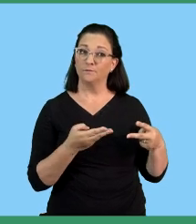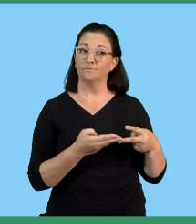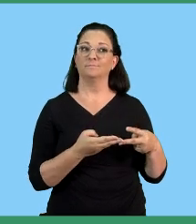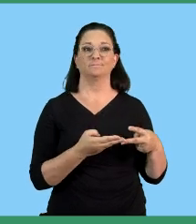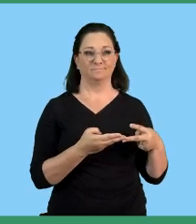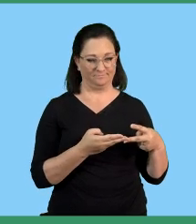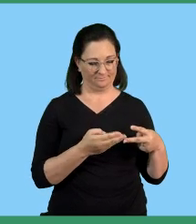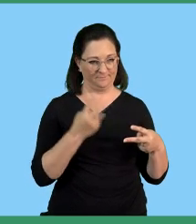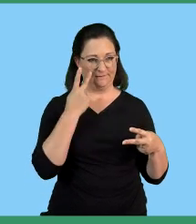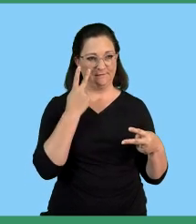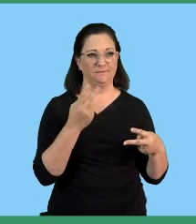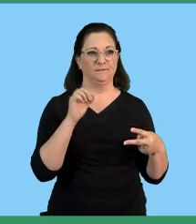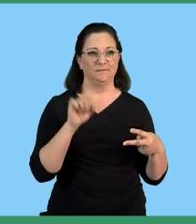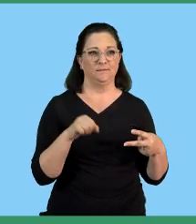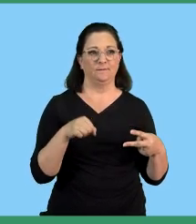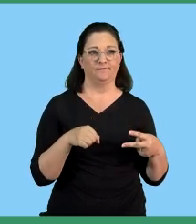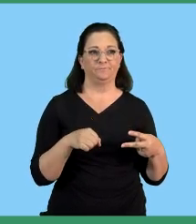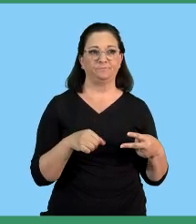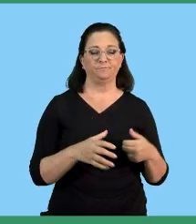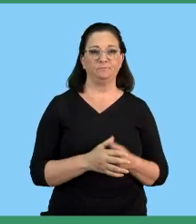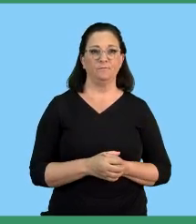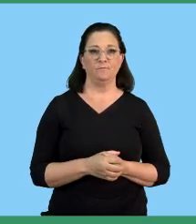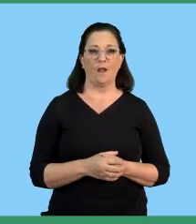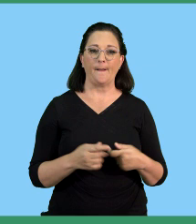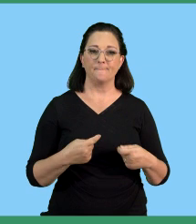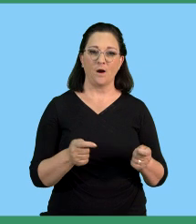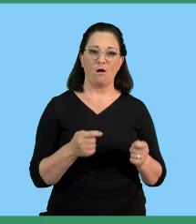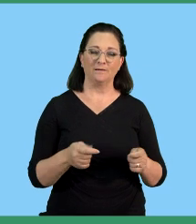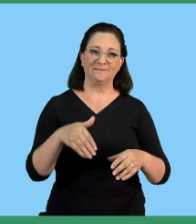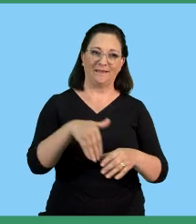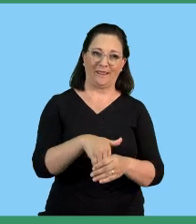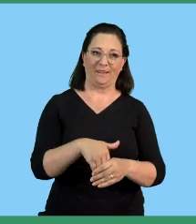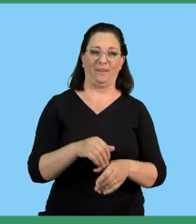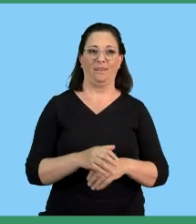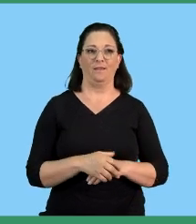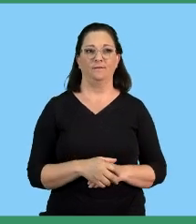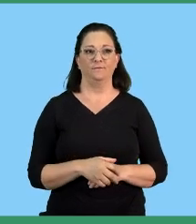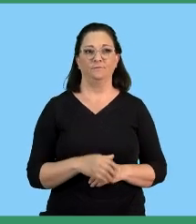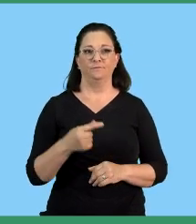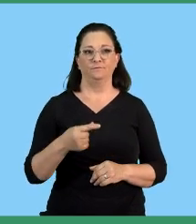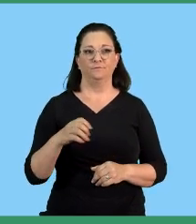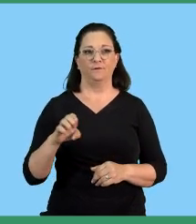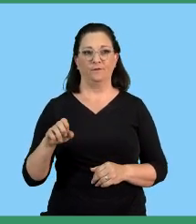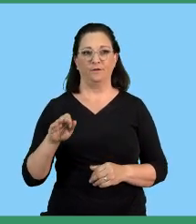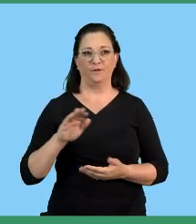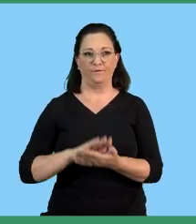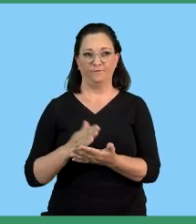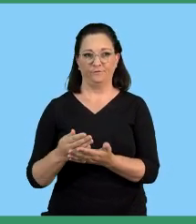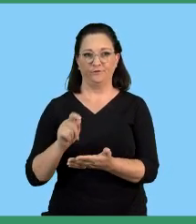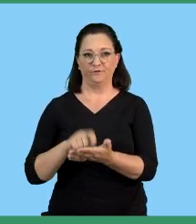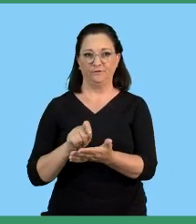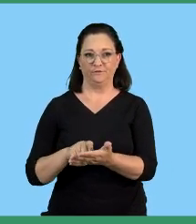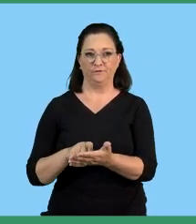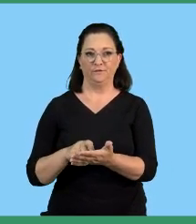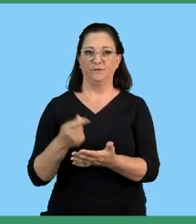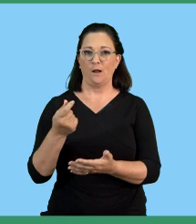identified? Right, the first one is the market penetration. It says here, motivation, G Fried Chicken